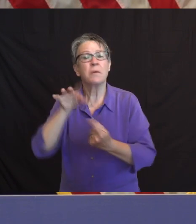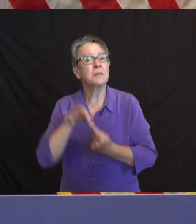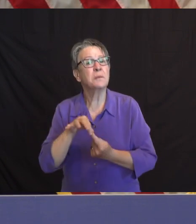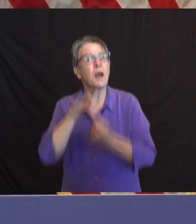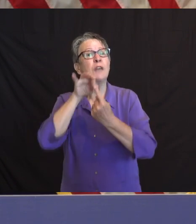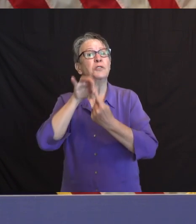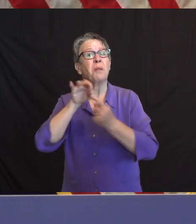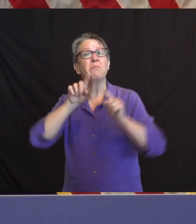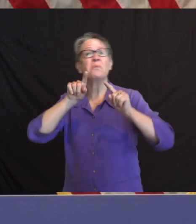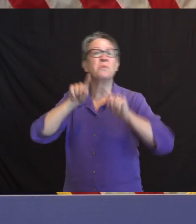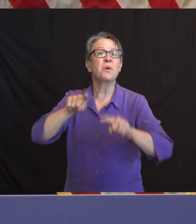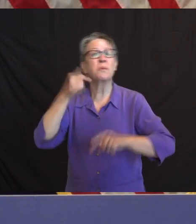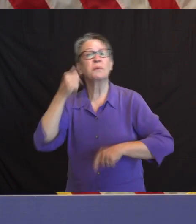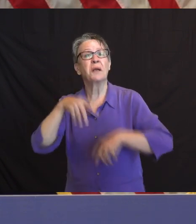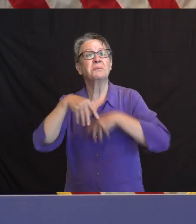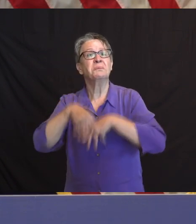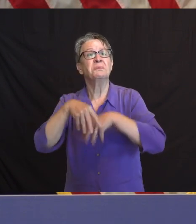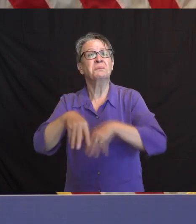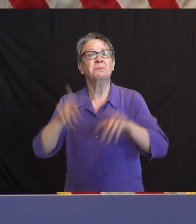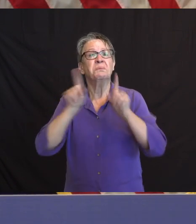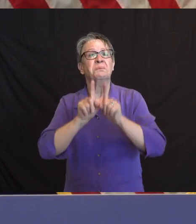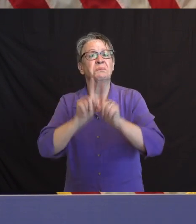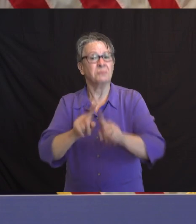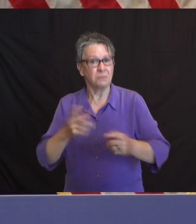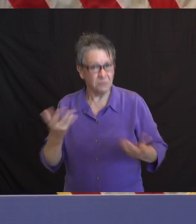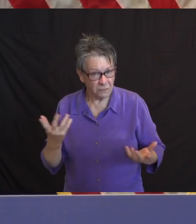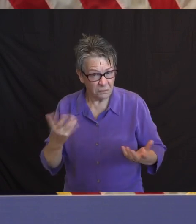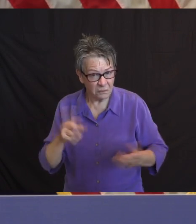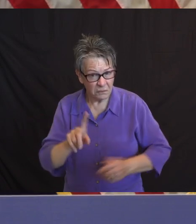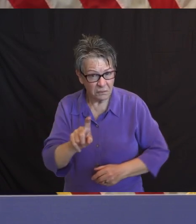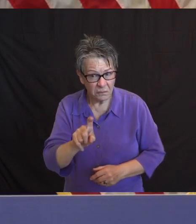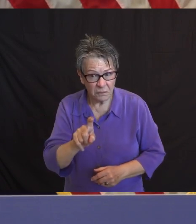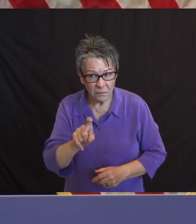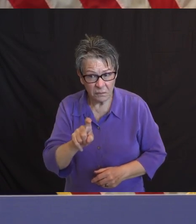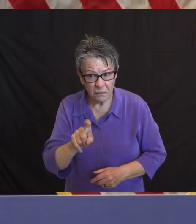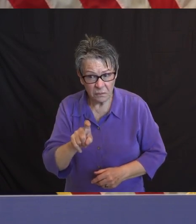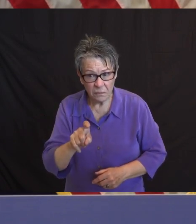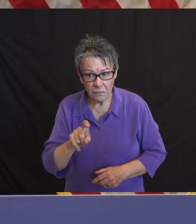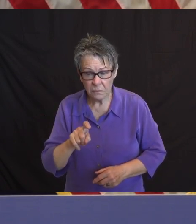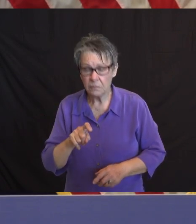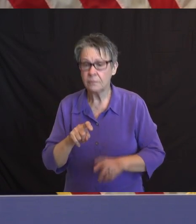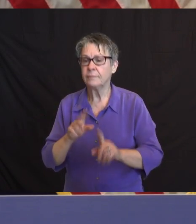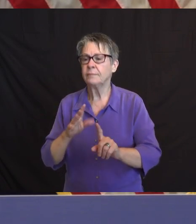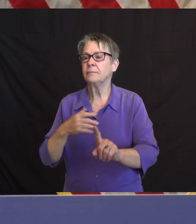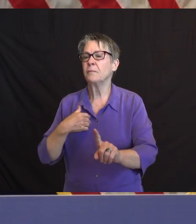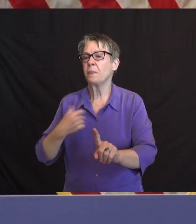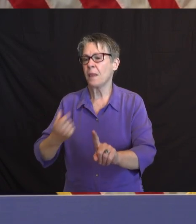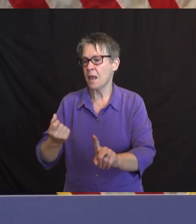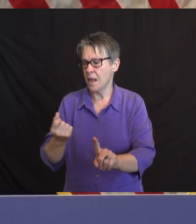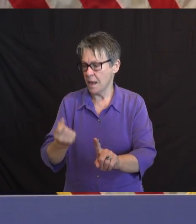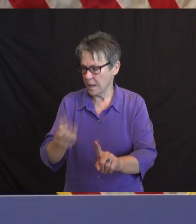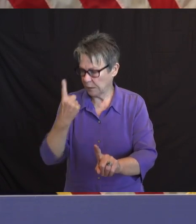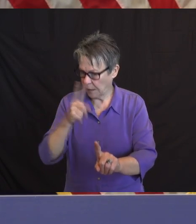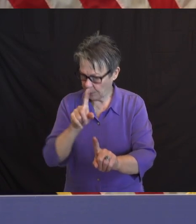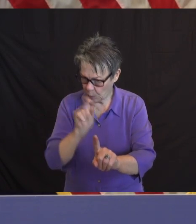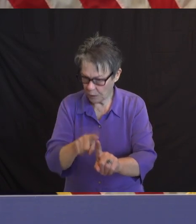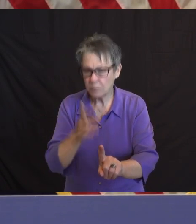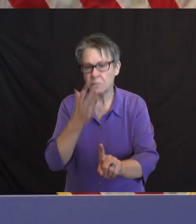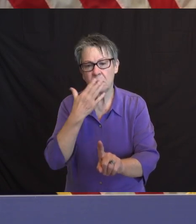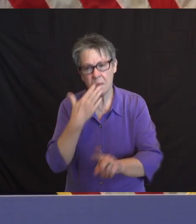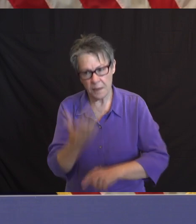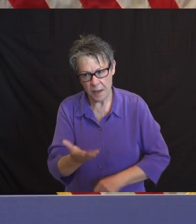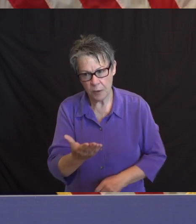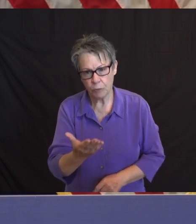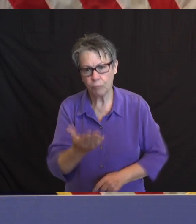the logic. Real quick, people don't understand the logic of this. Thank you. Thank Anything you. else, or is that it? That's it. Okay, so I think I've already addressed this.